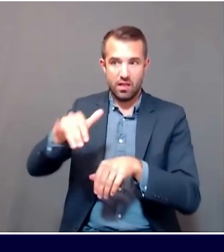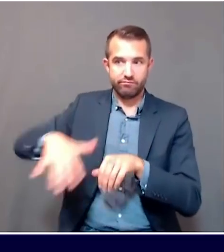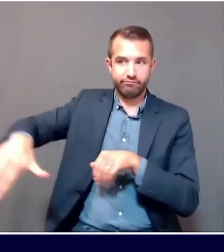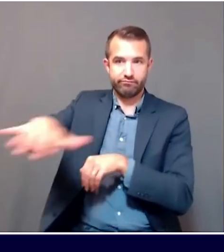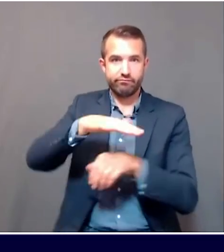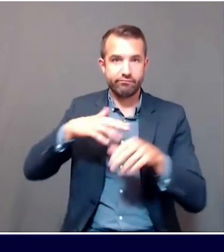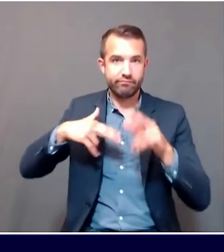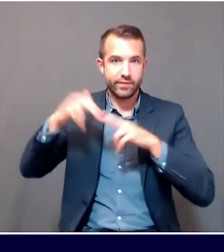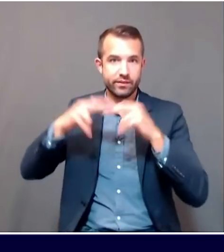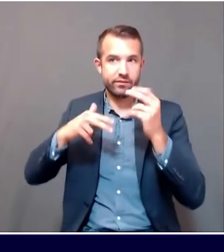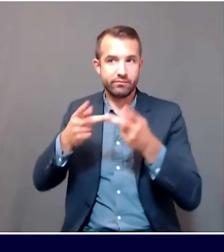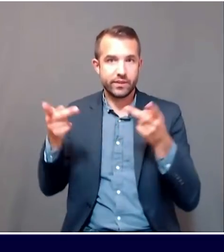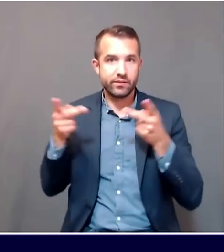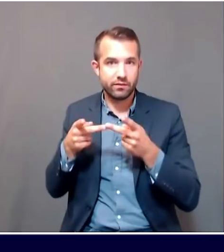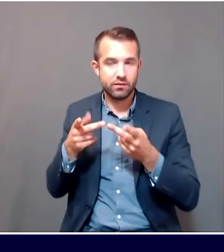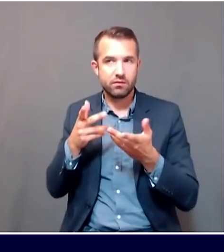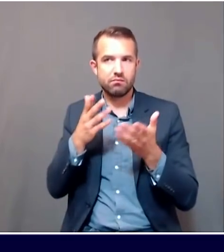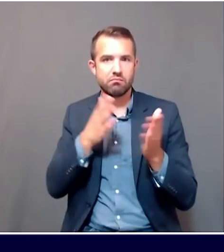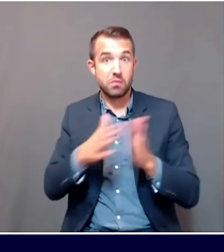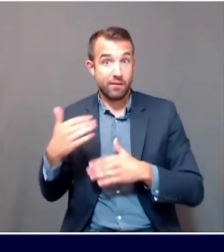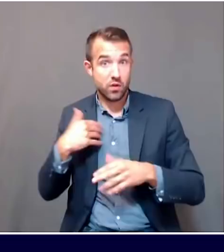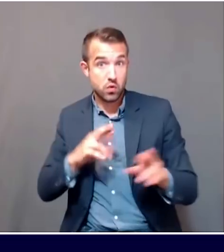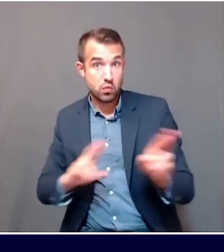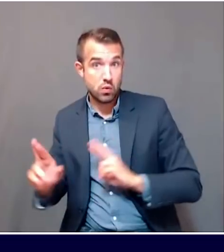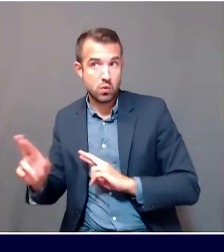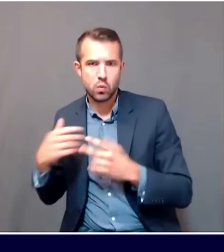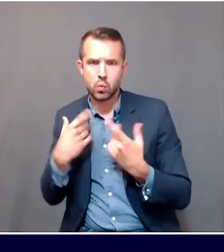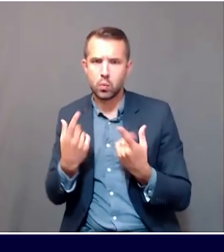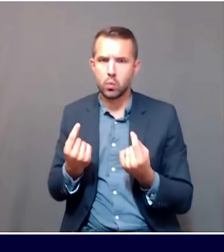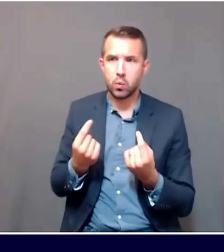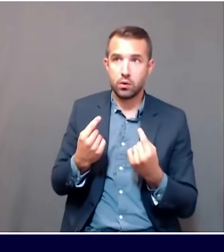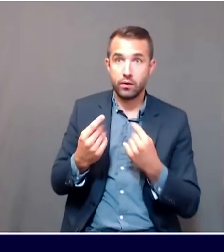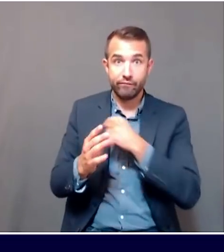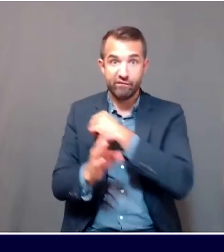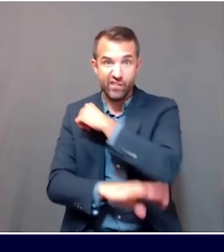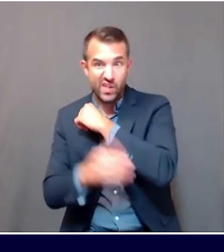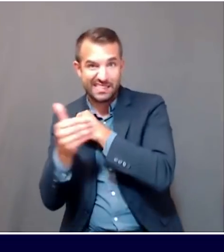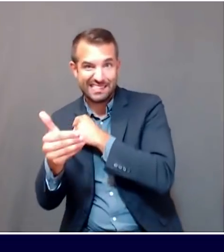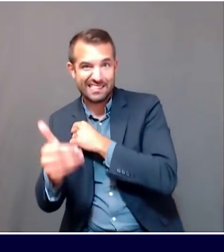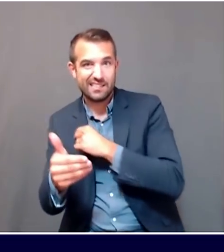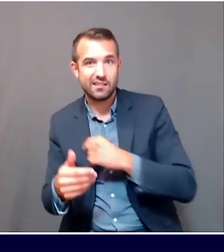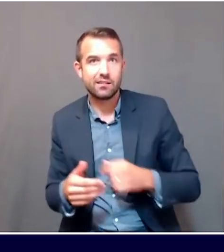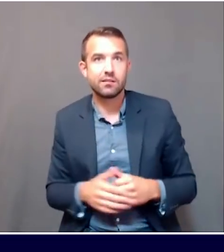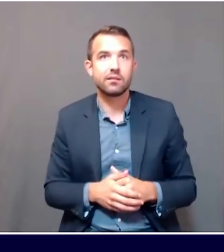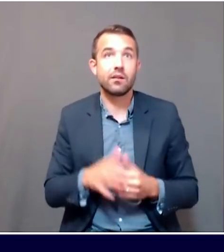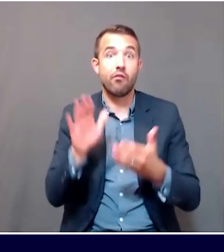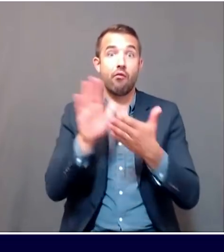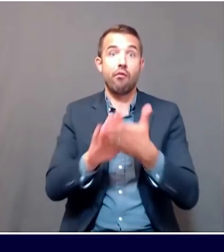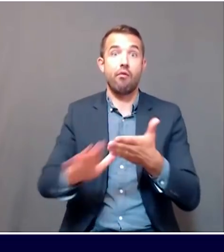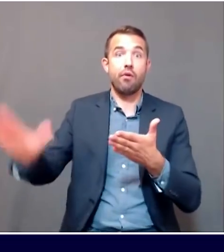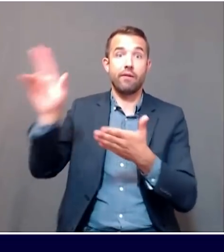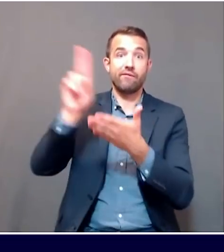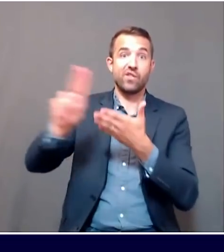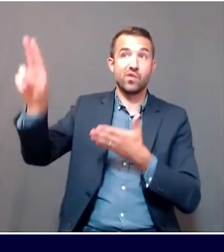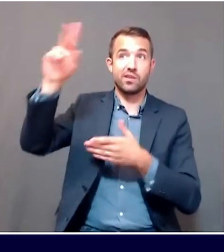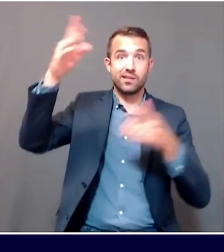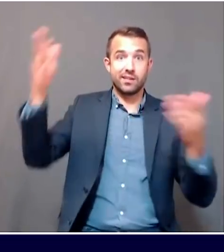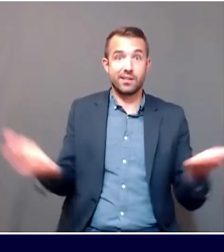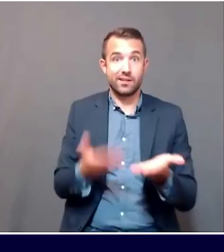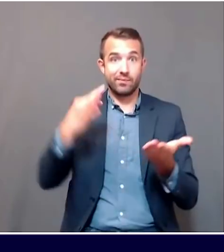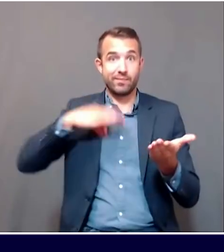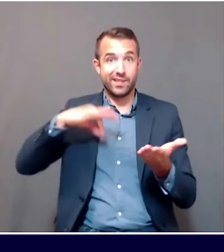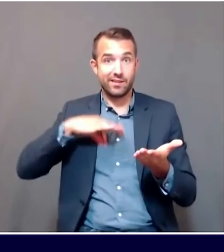many of the colleges and universities across the state of Maine. As you're aware, many of those colleges and universities